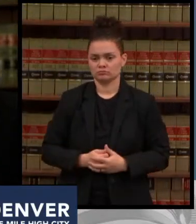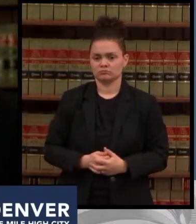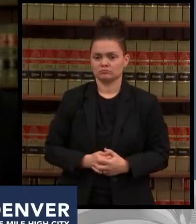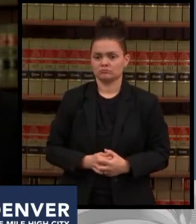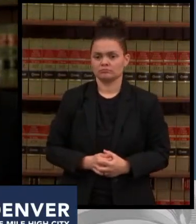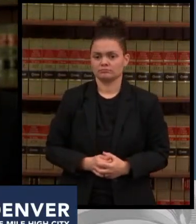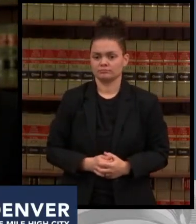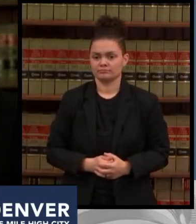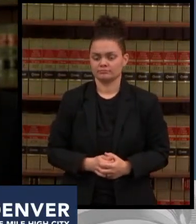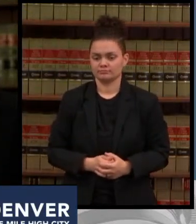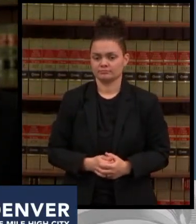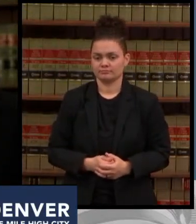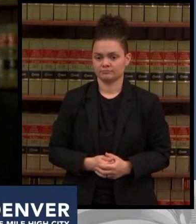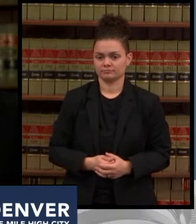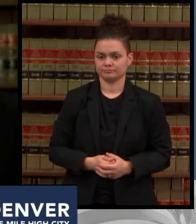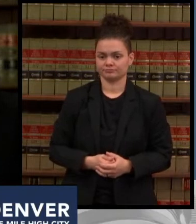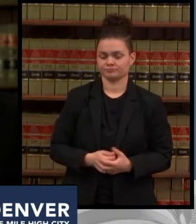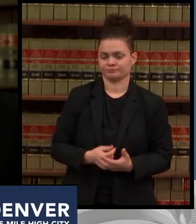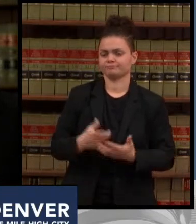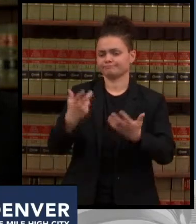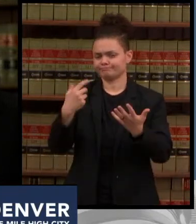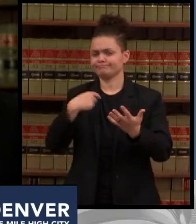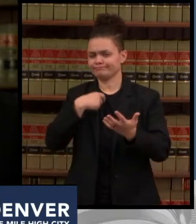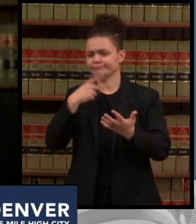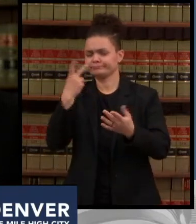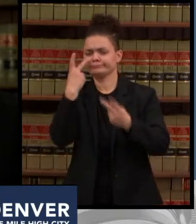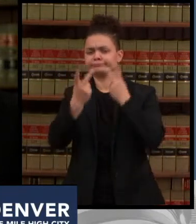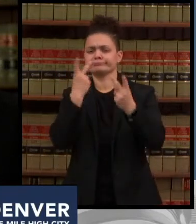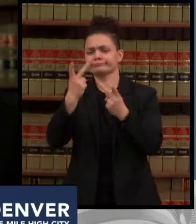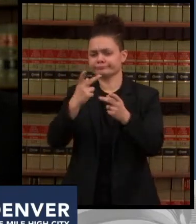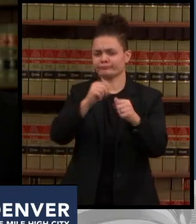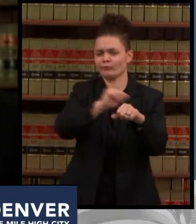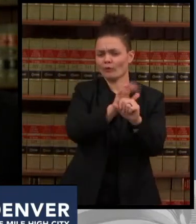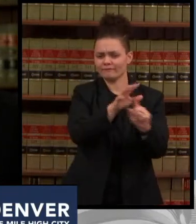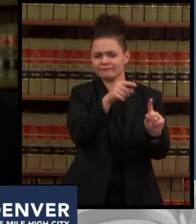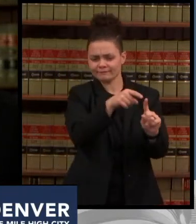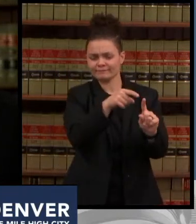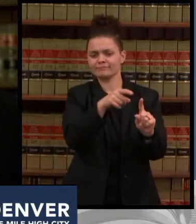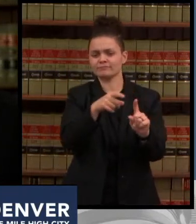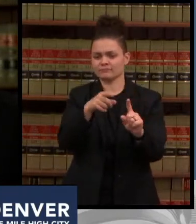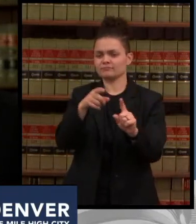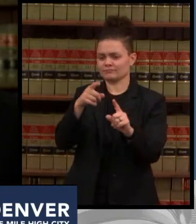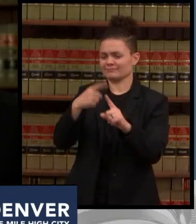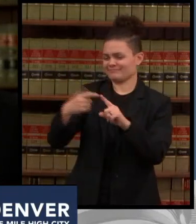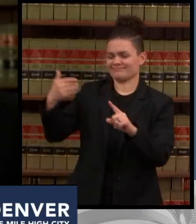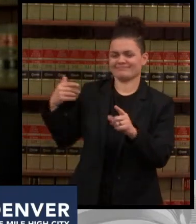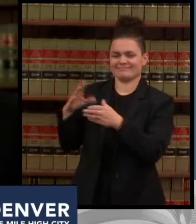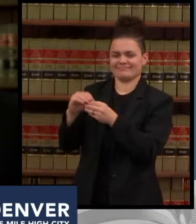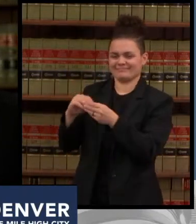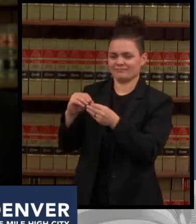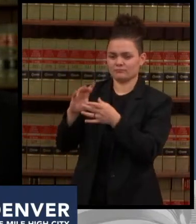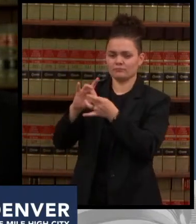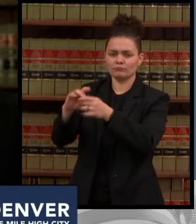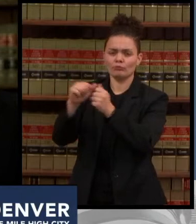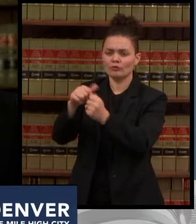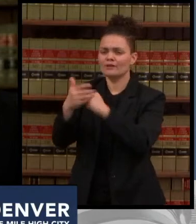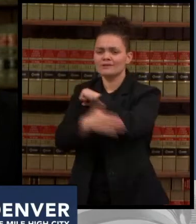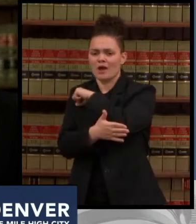the experience that Dr. Douglas just mentioned from Larimer County suggests we'll see the impact of these changes within just a few